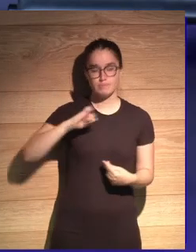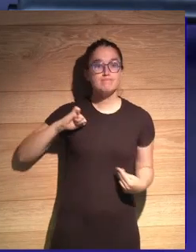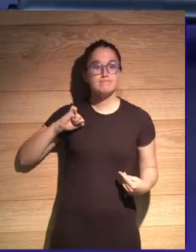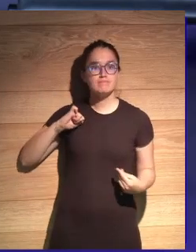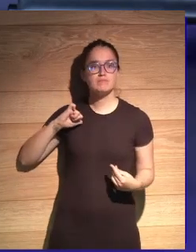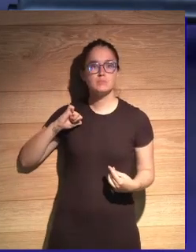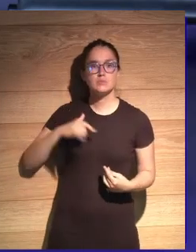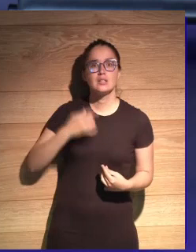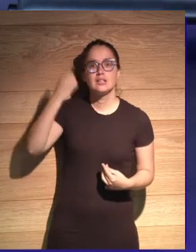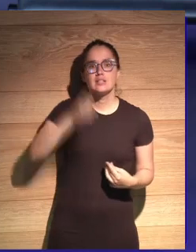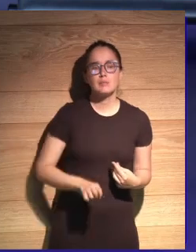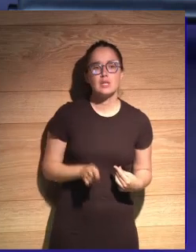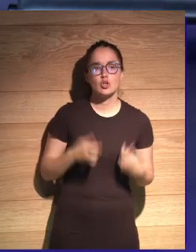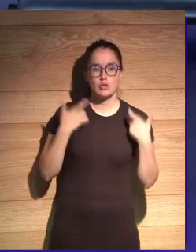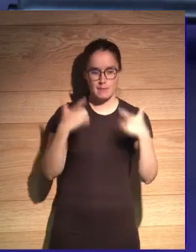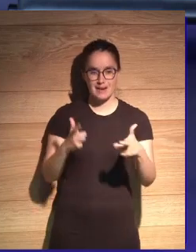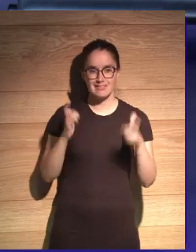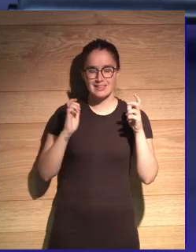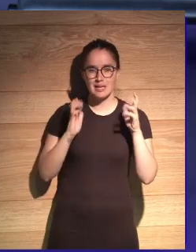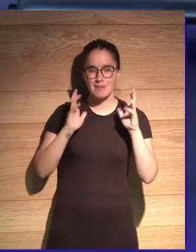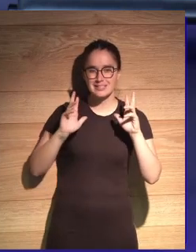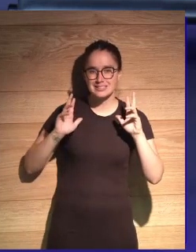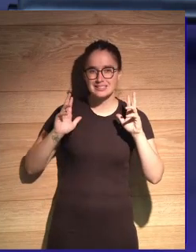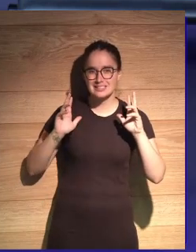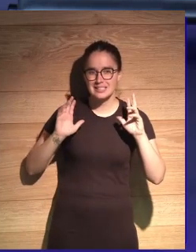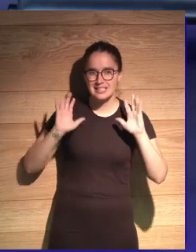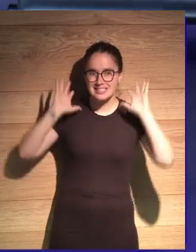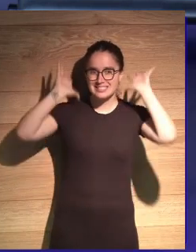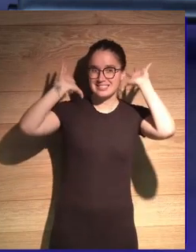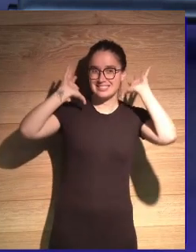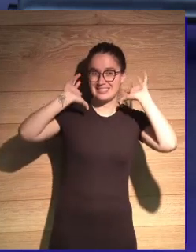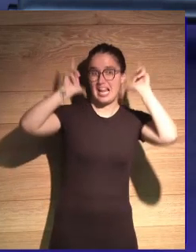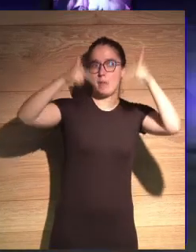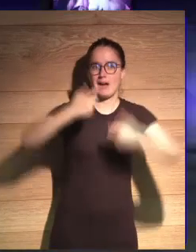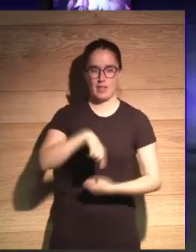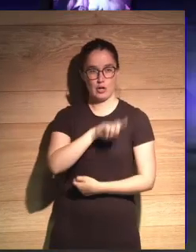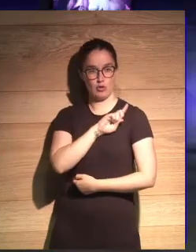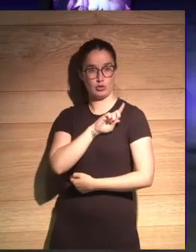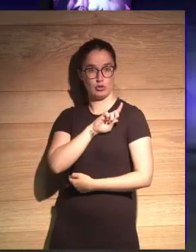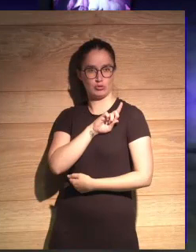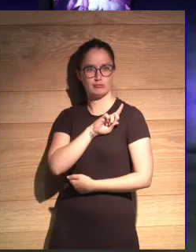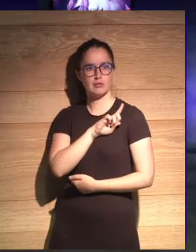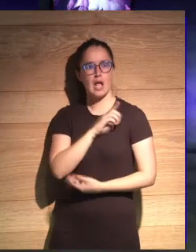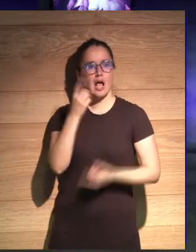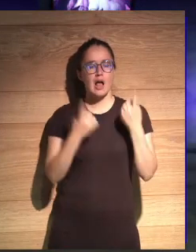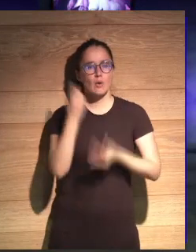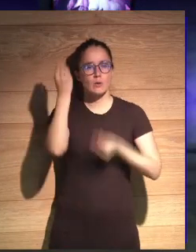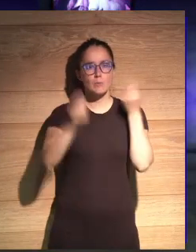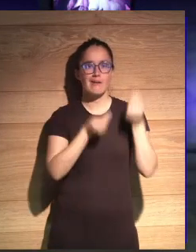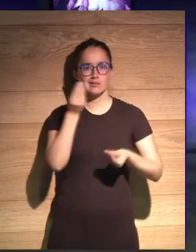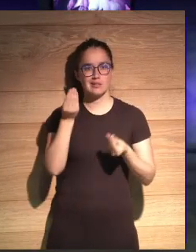is a necessary way of relating to ourselves, also to our wild side.